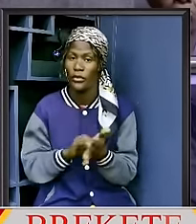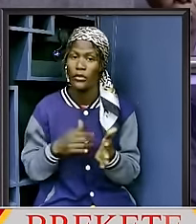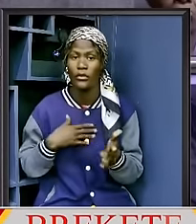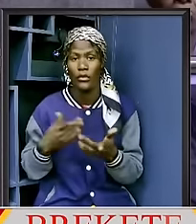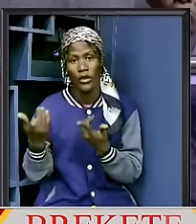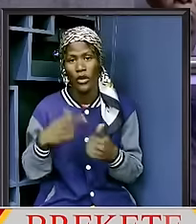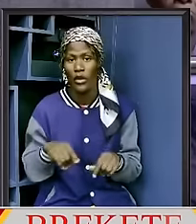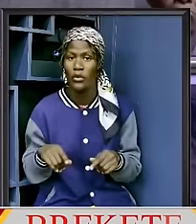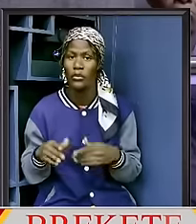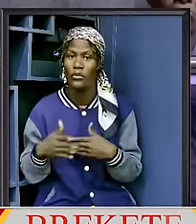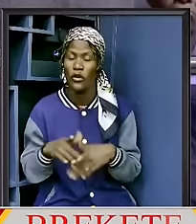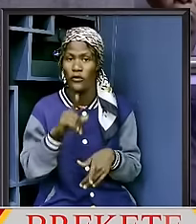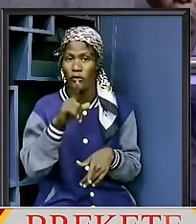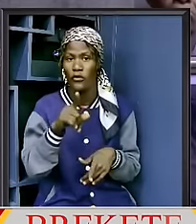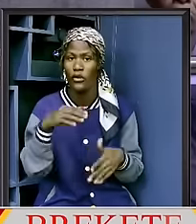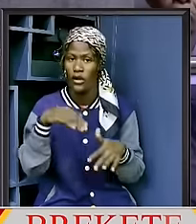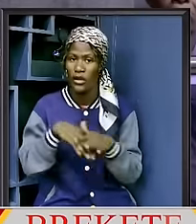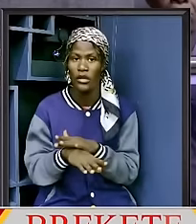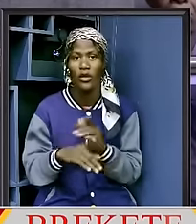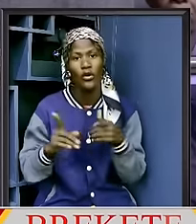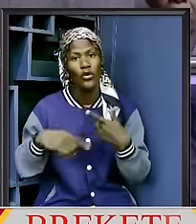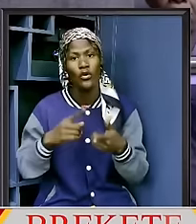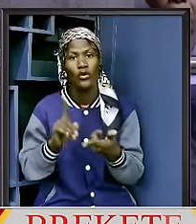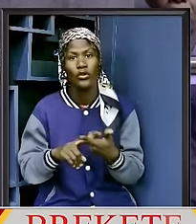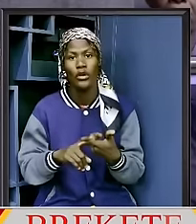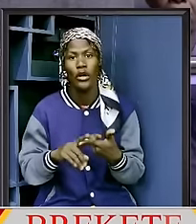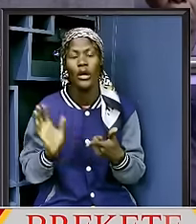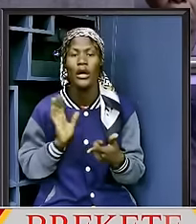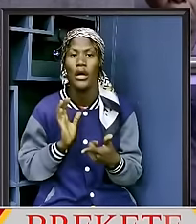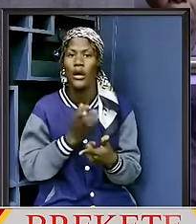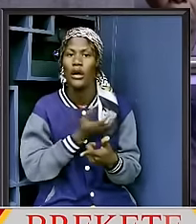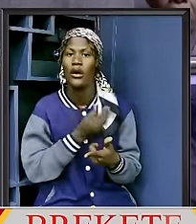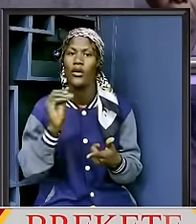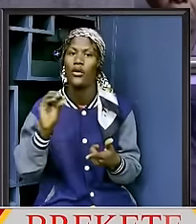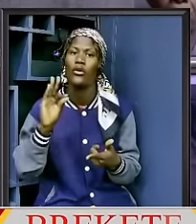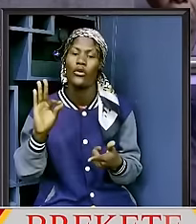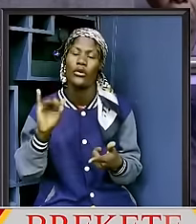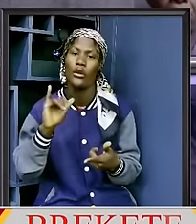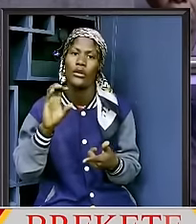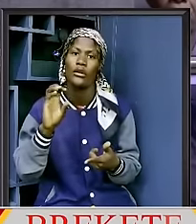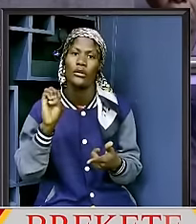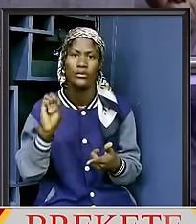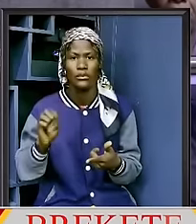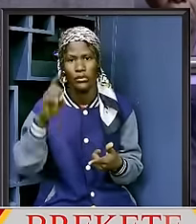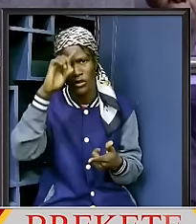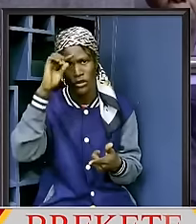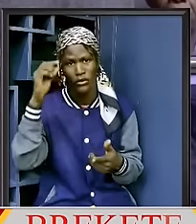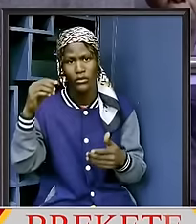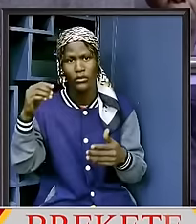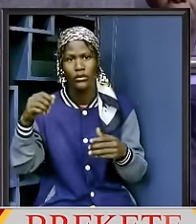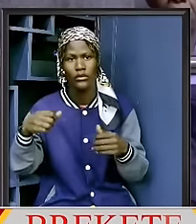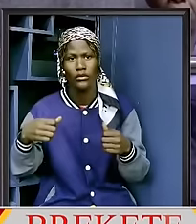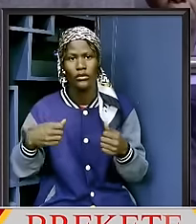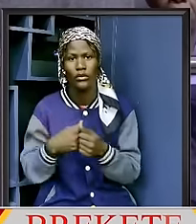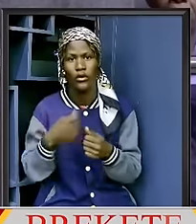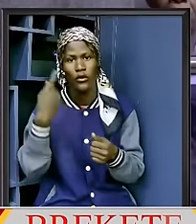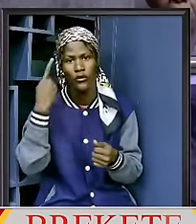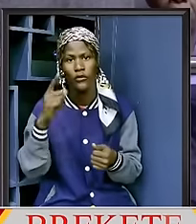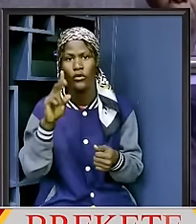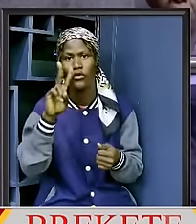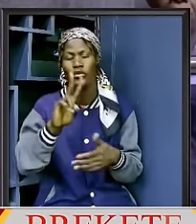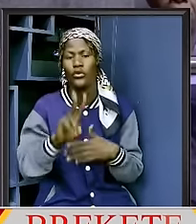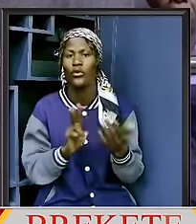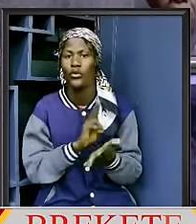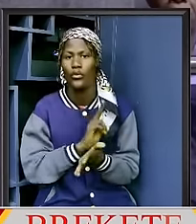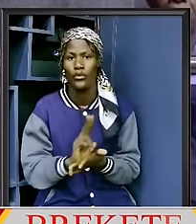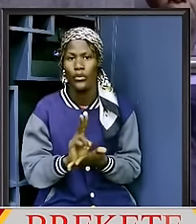madam, before you enter here, go to our office at area command because I was locked for 2 weeks. So December 23rd,